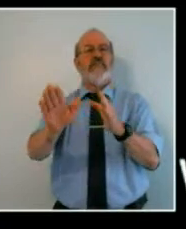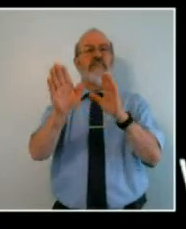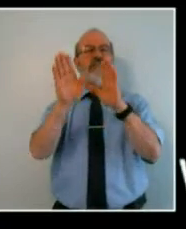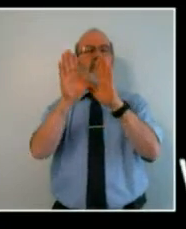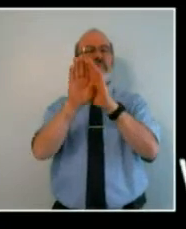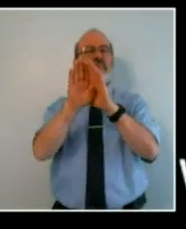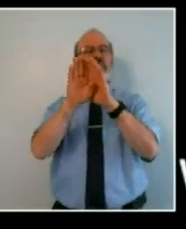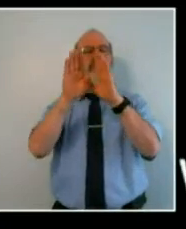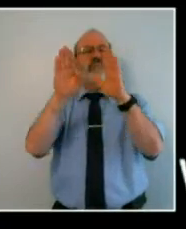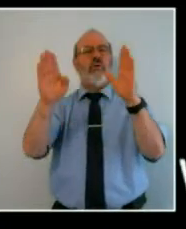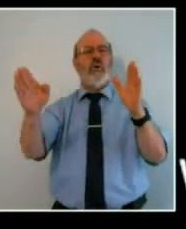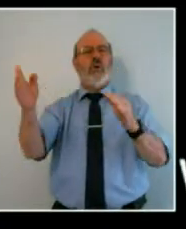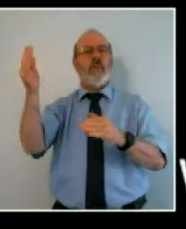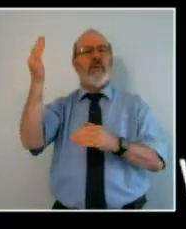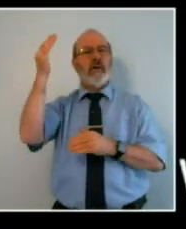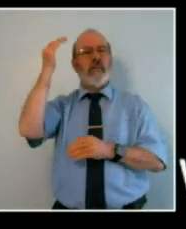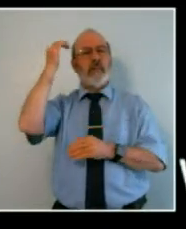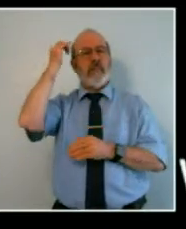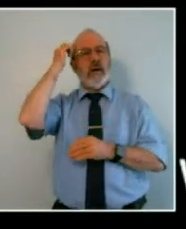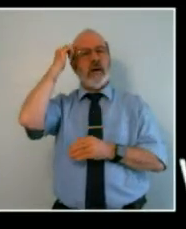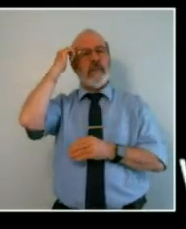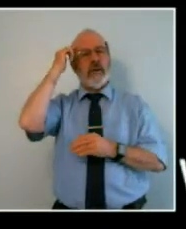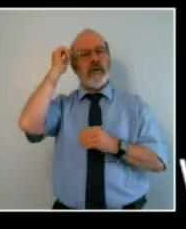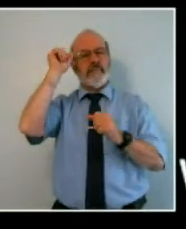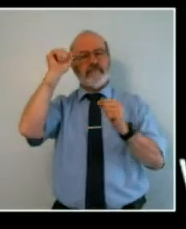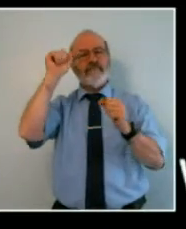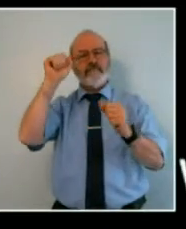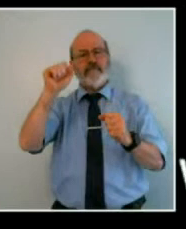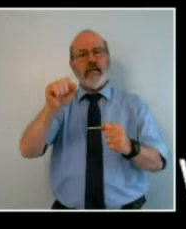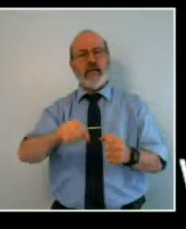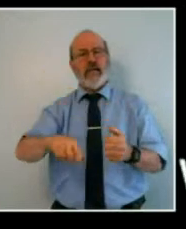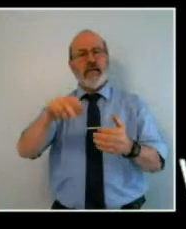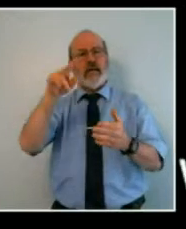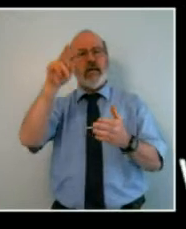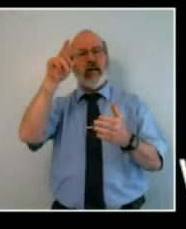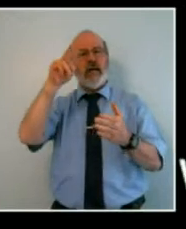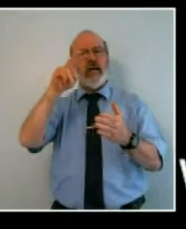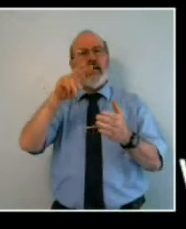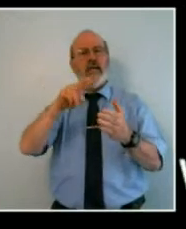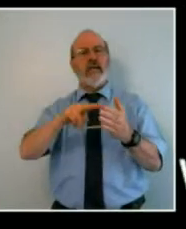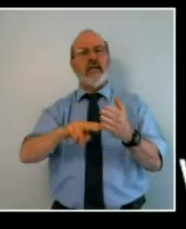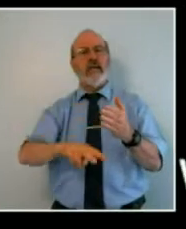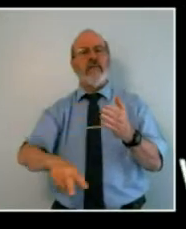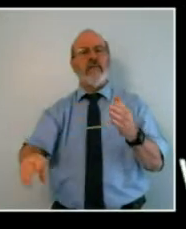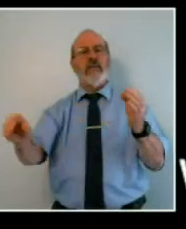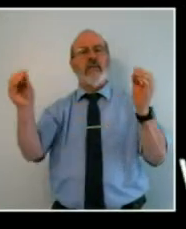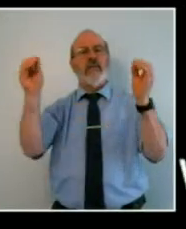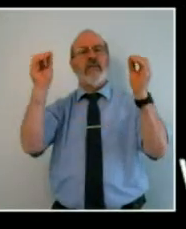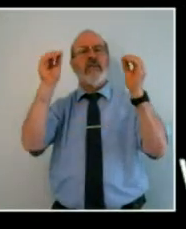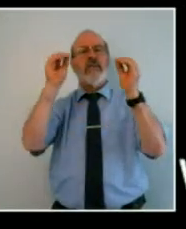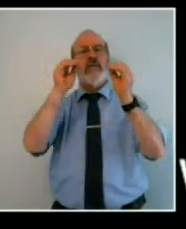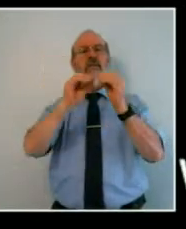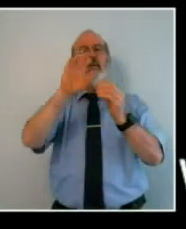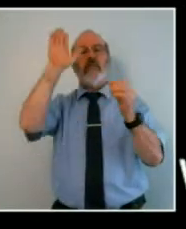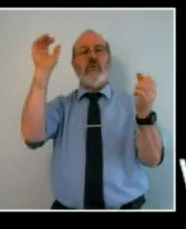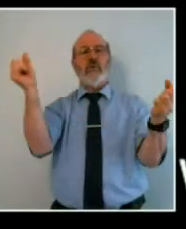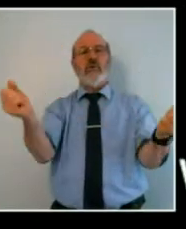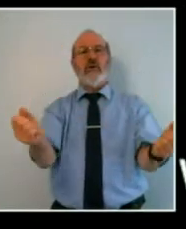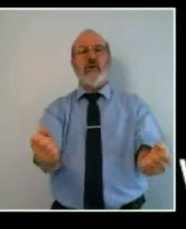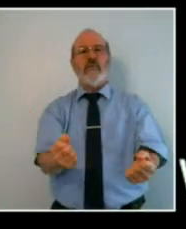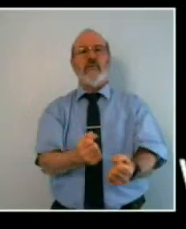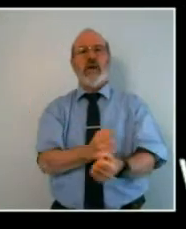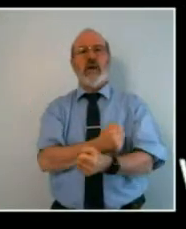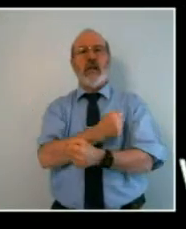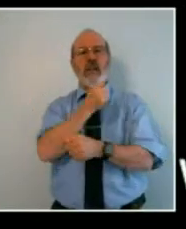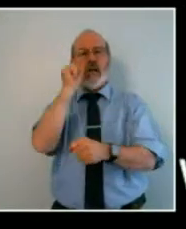divine, open my mind that I may read more of